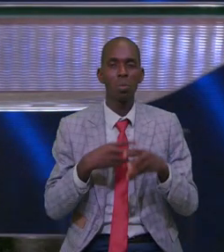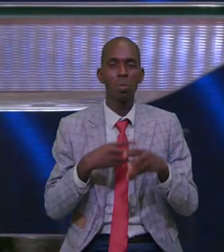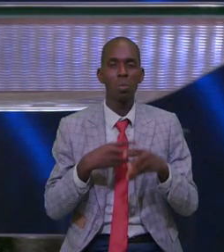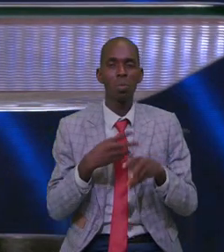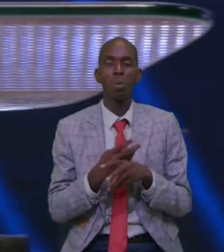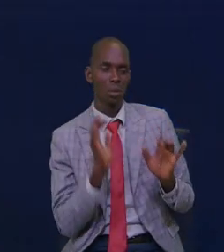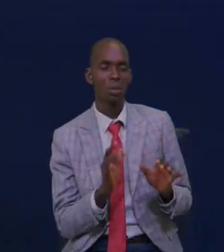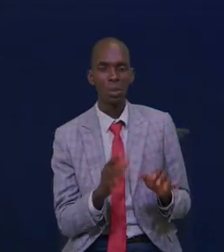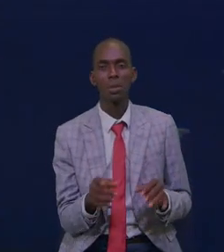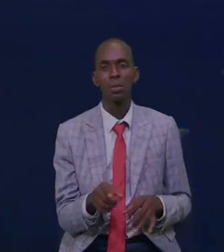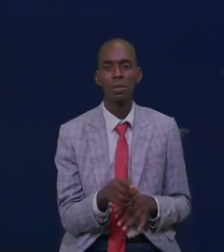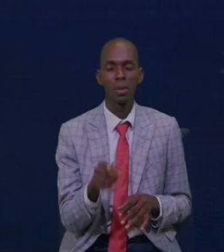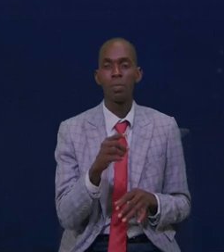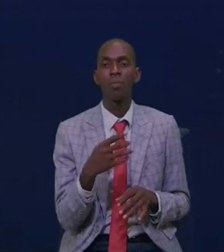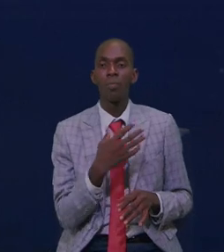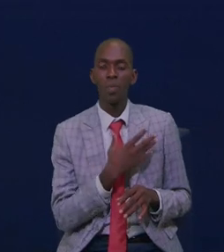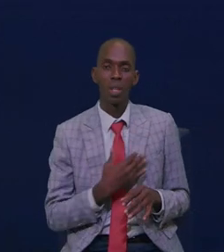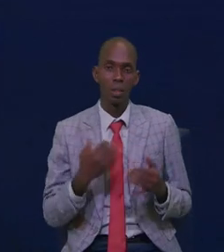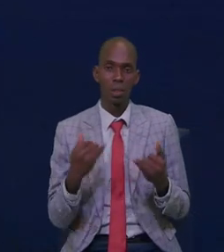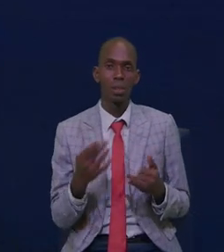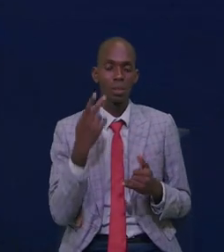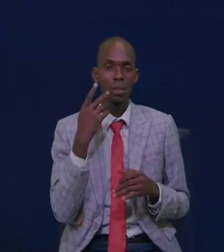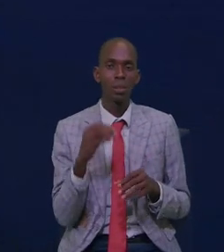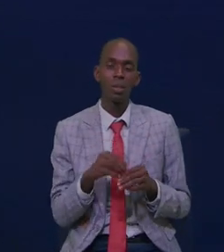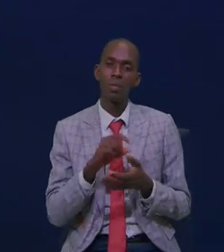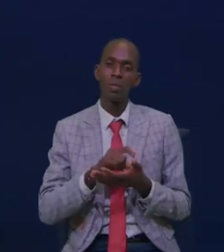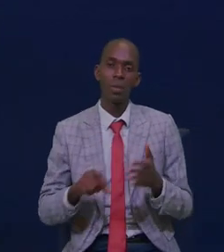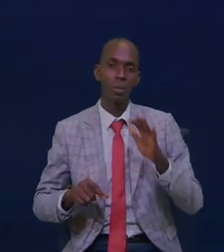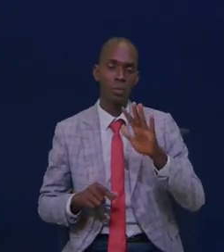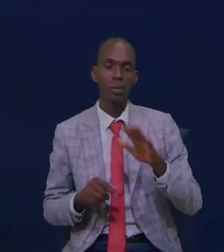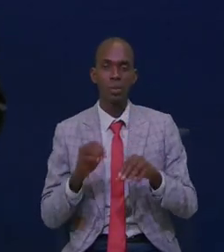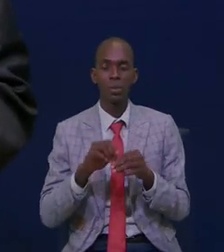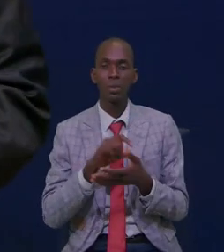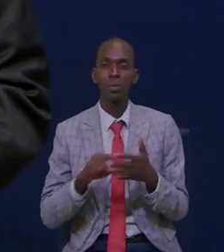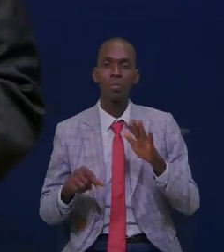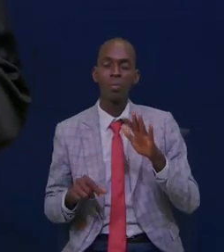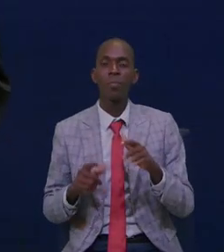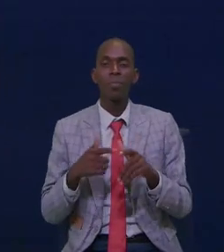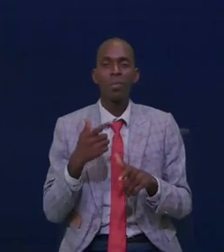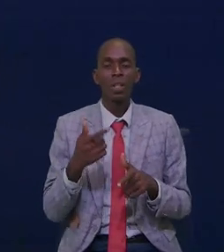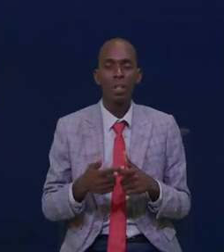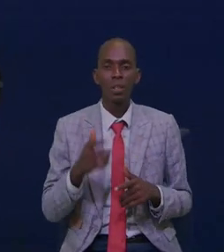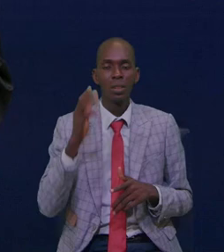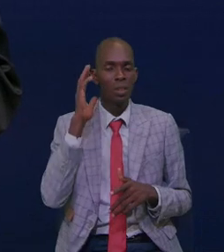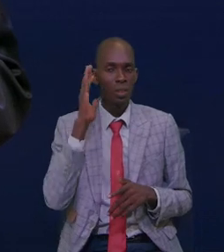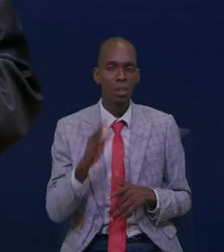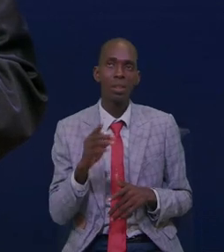sore displeasure. And then we're looking at verse 5. In verse 5 it says, then shall he speak unto